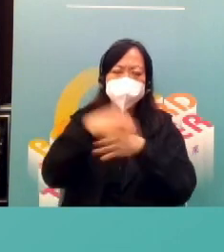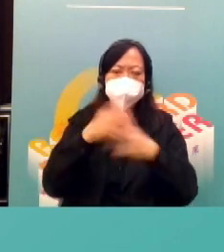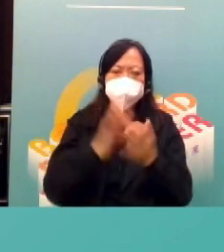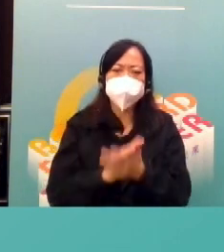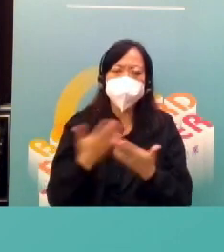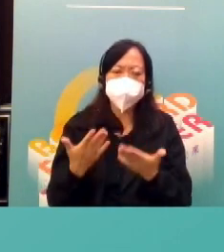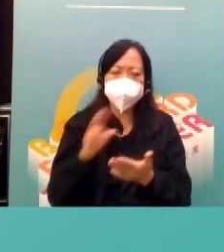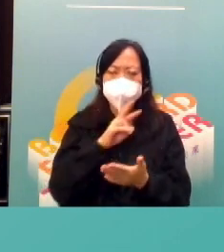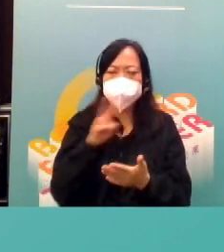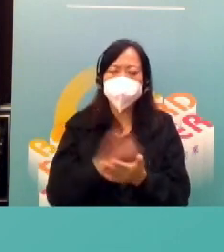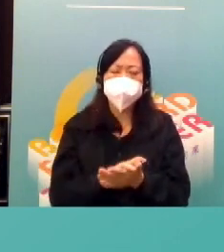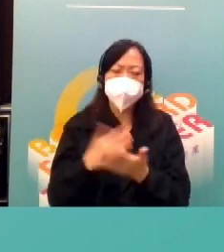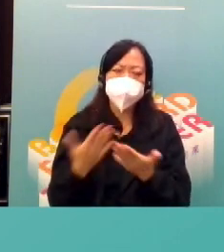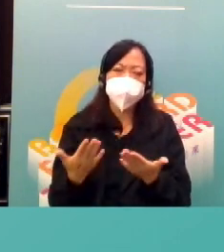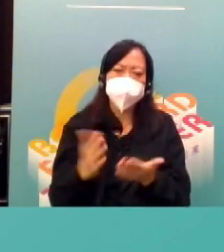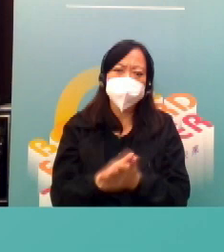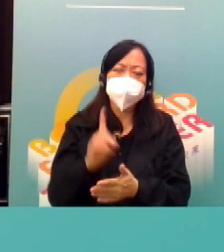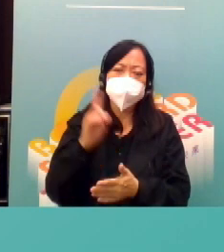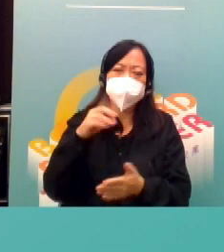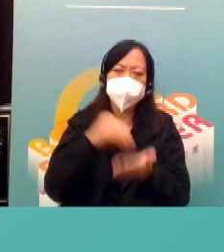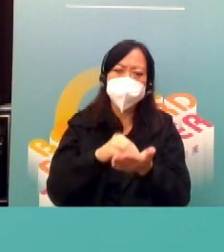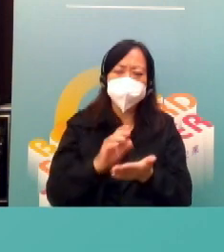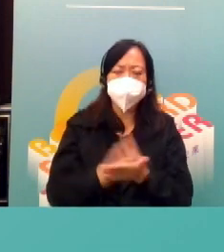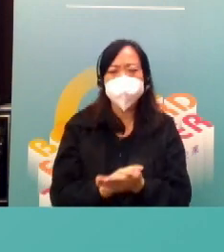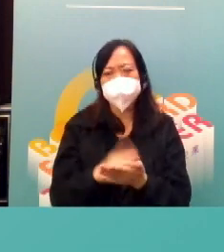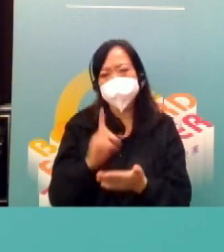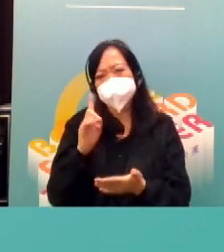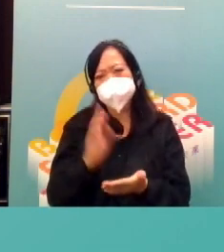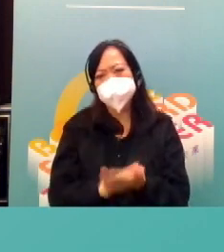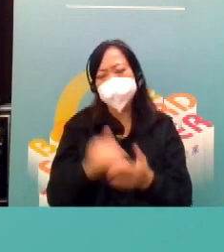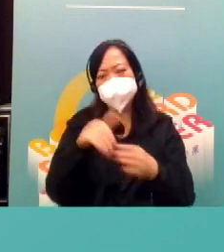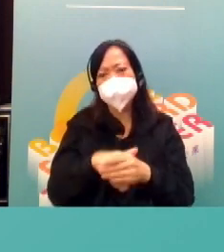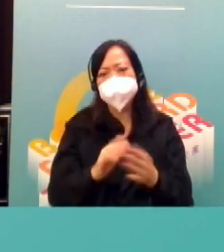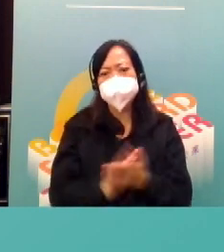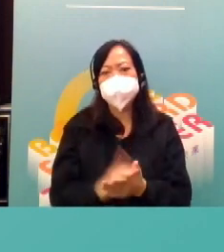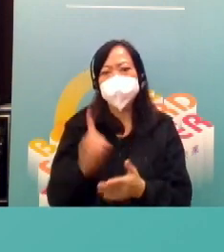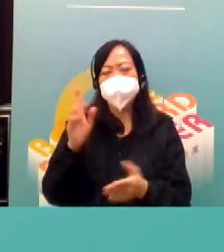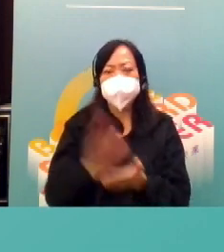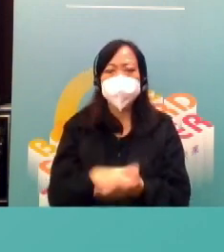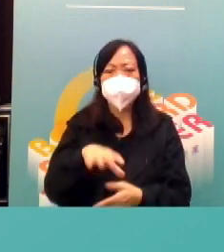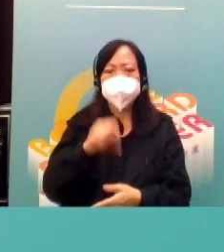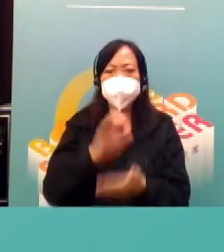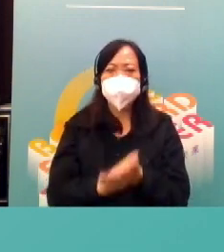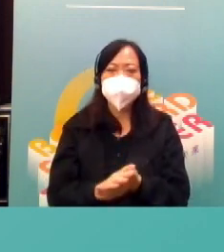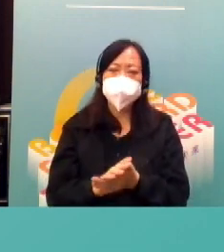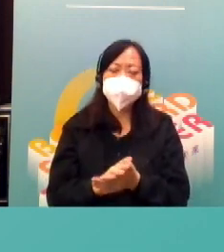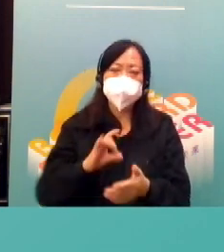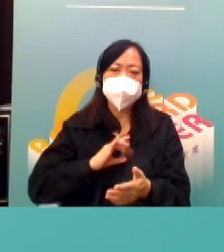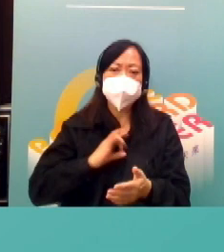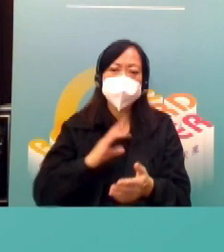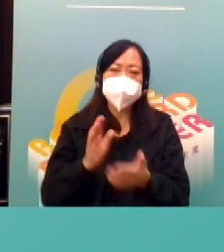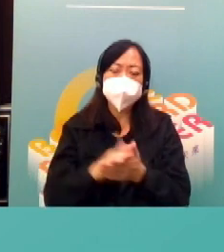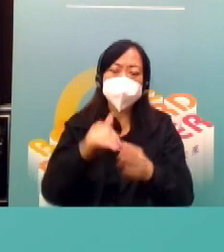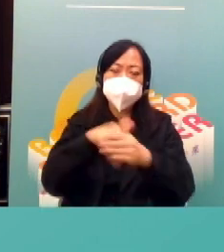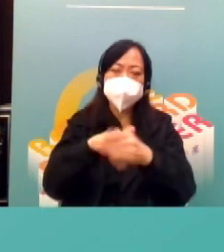how we make decisions around how do we use private capital to achieve the outcomes, our approach is to